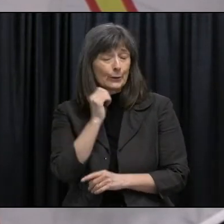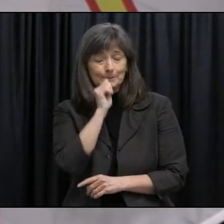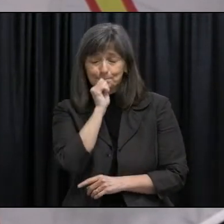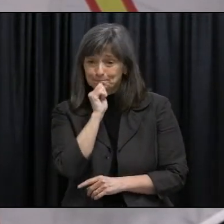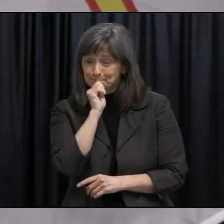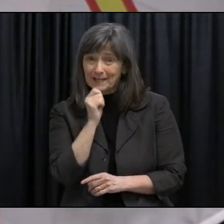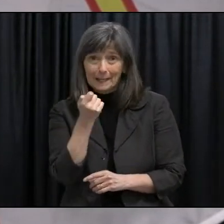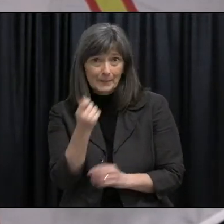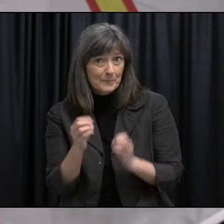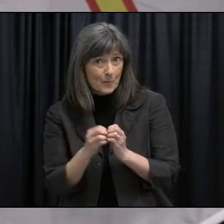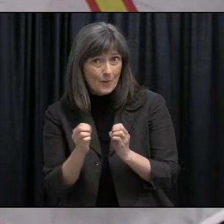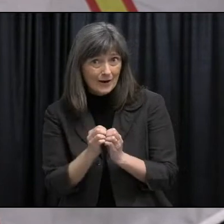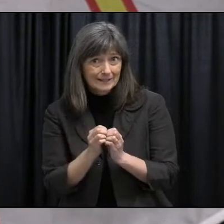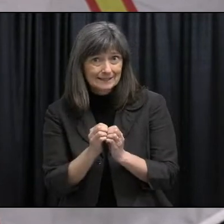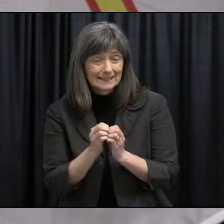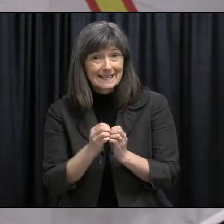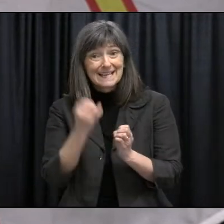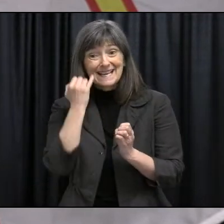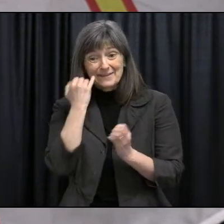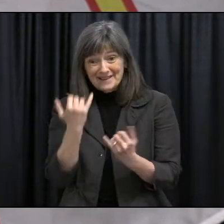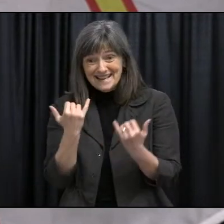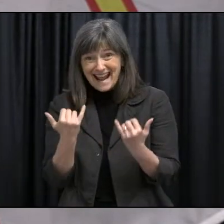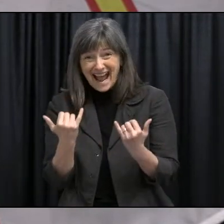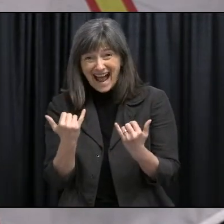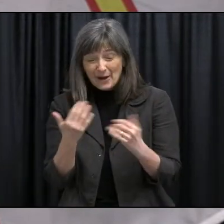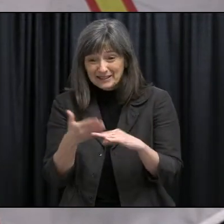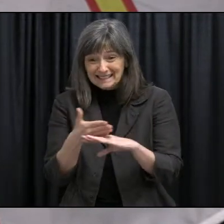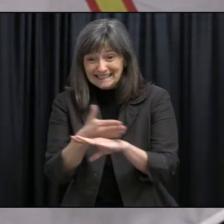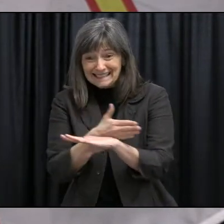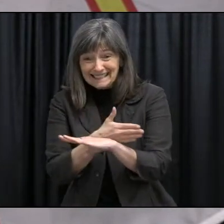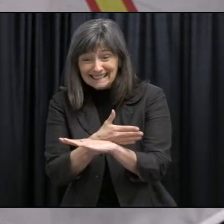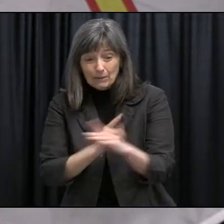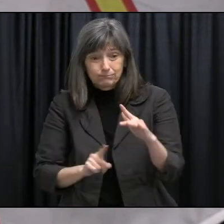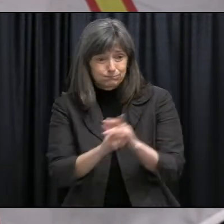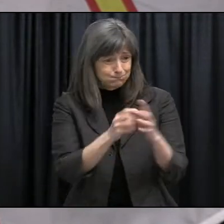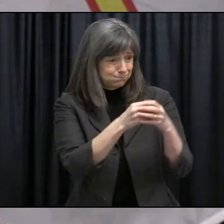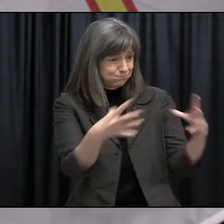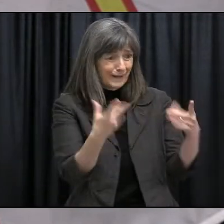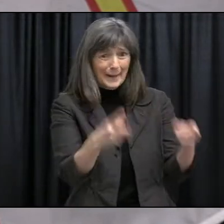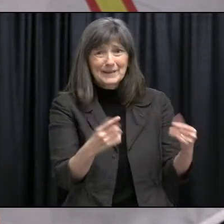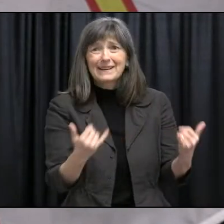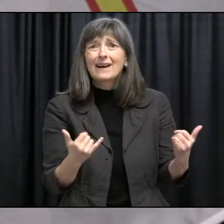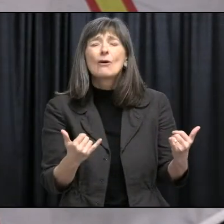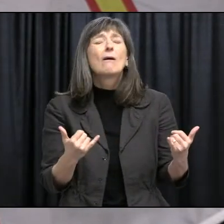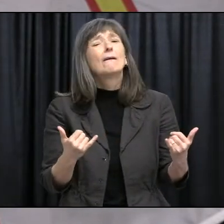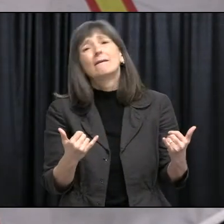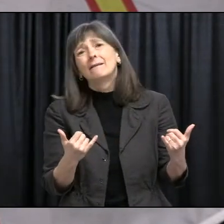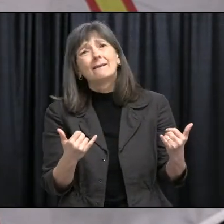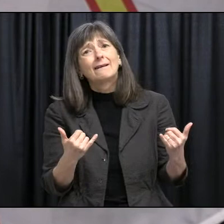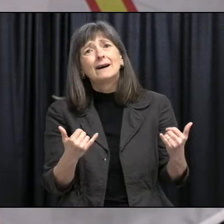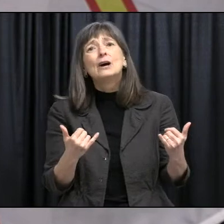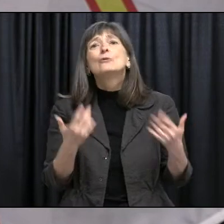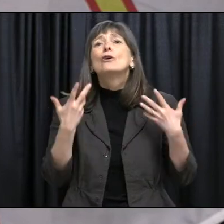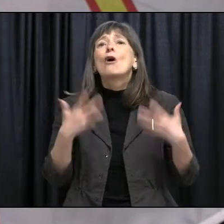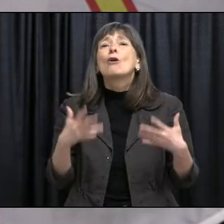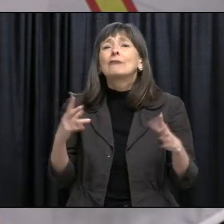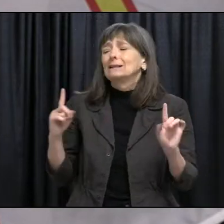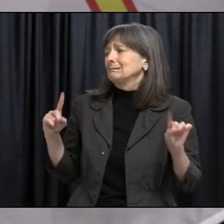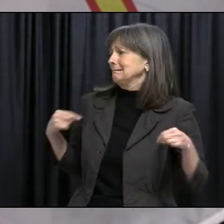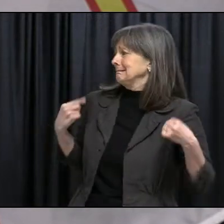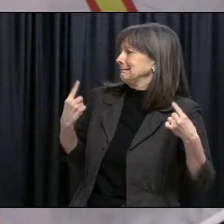It would be incredibly unfortunate for us to experience another outbreak. We have come too far to let pandemic fatigue set in now.